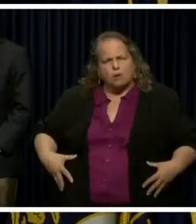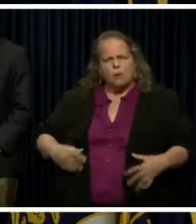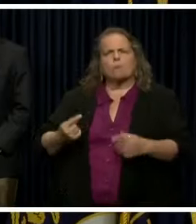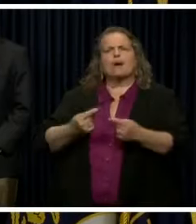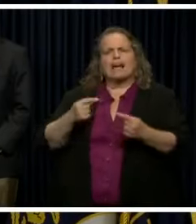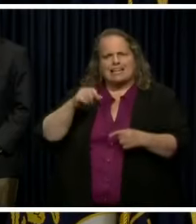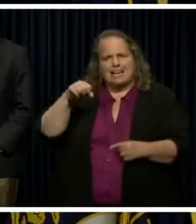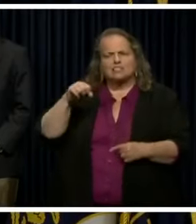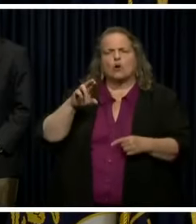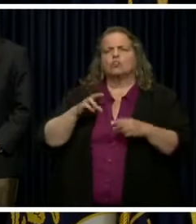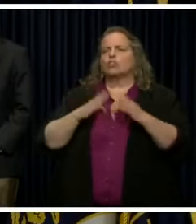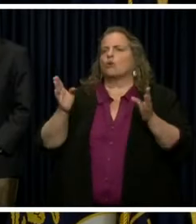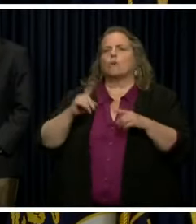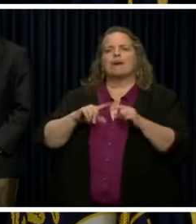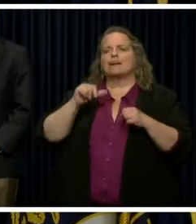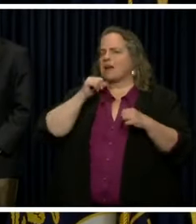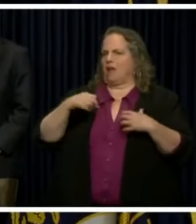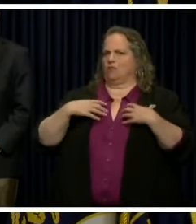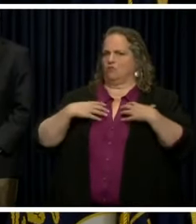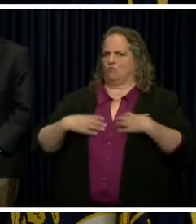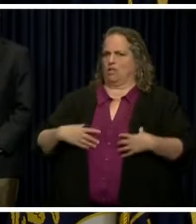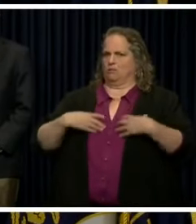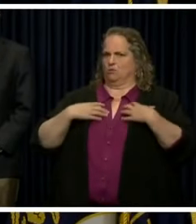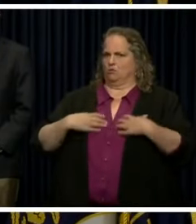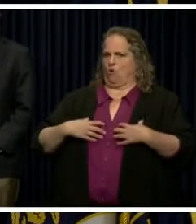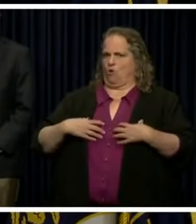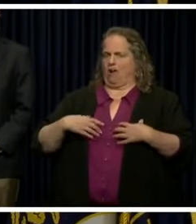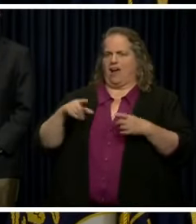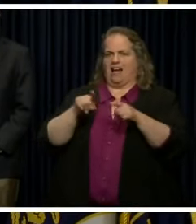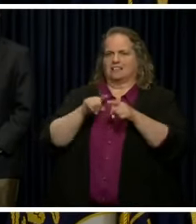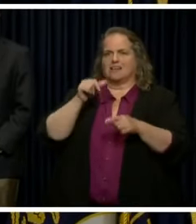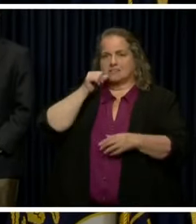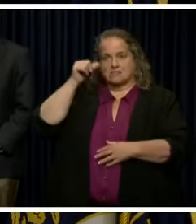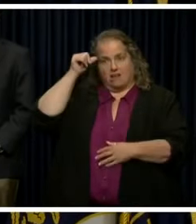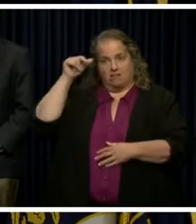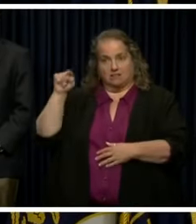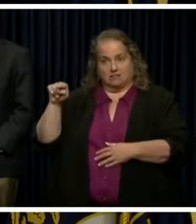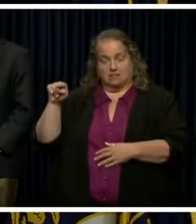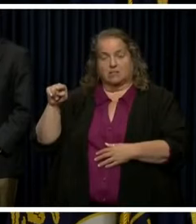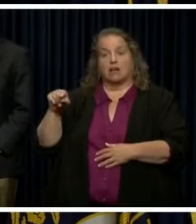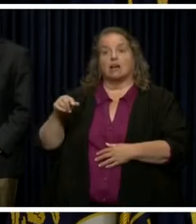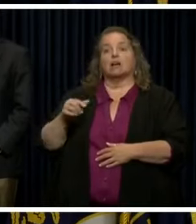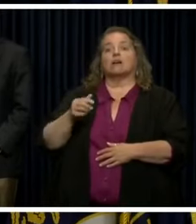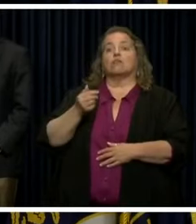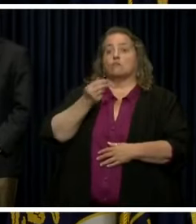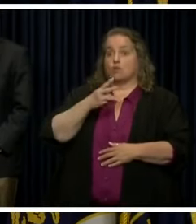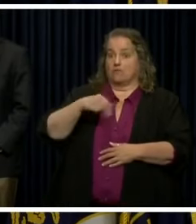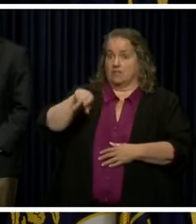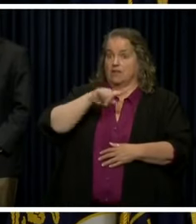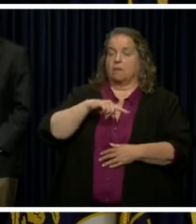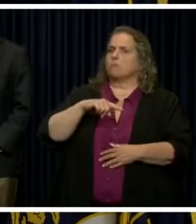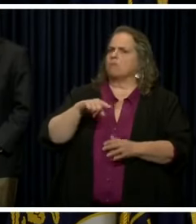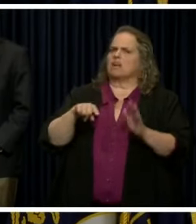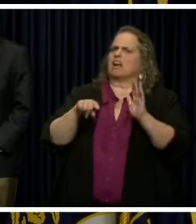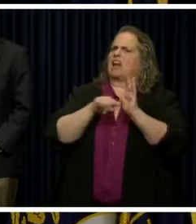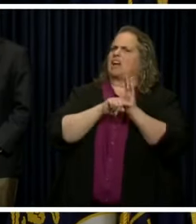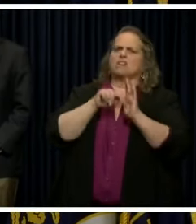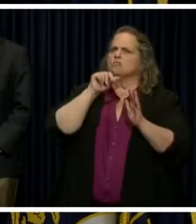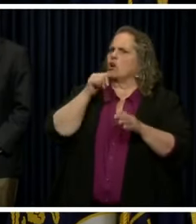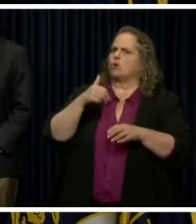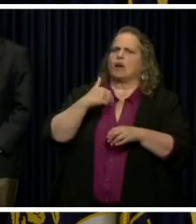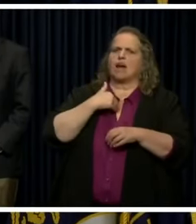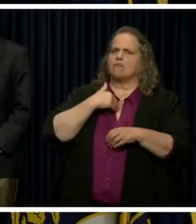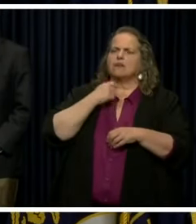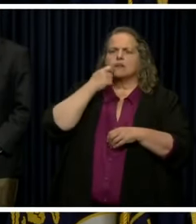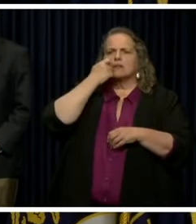symptoms, but not necessarily the respiratory symptoms that we're seeing in the adults. Quite a few of them apparently are testing negative for